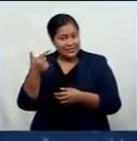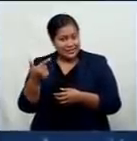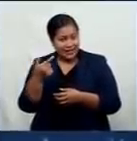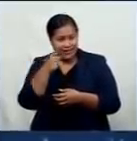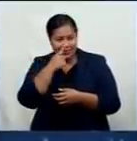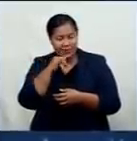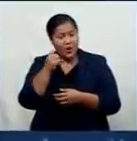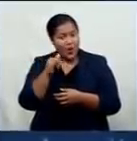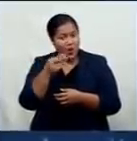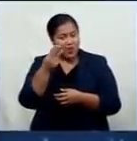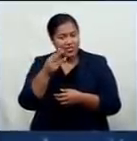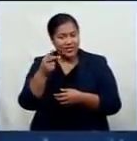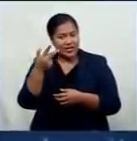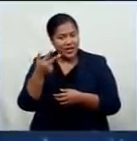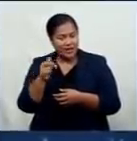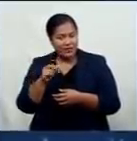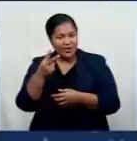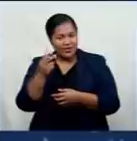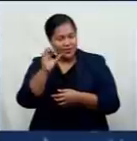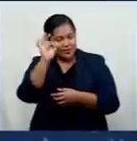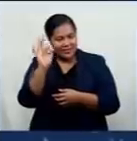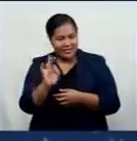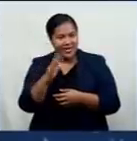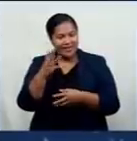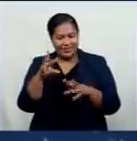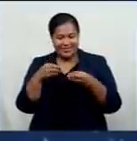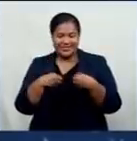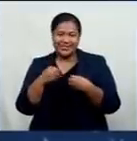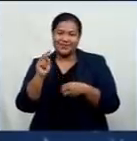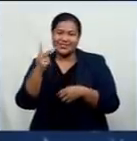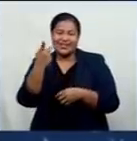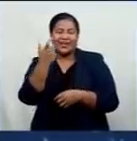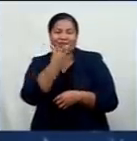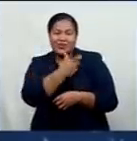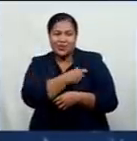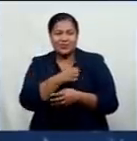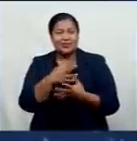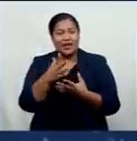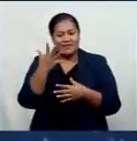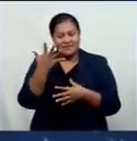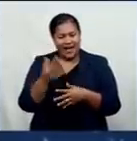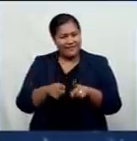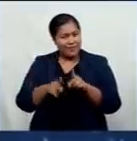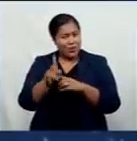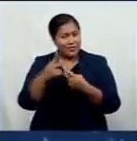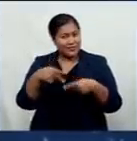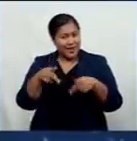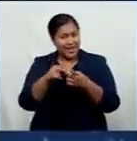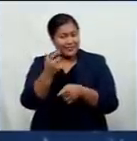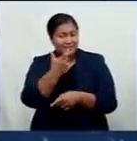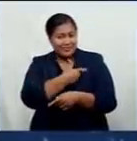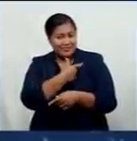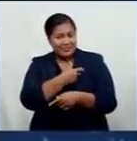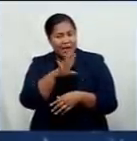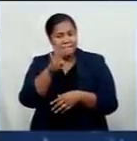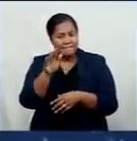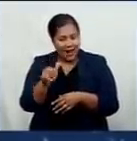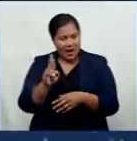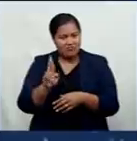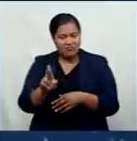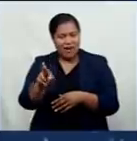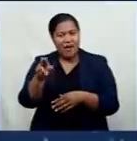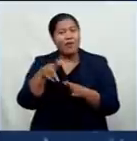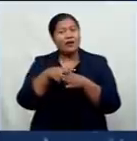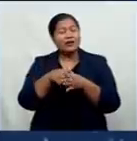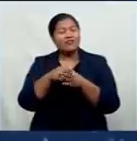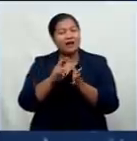223,967 people, or 38.2%, have received the second dose. The 5 most vaccinated areas are Mba, Rewa,